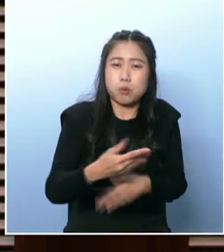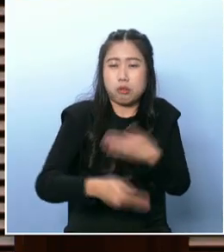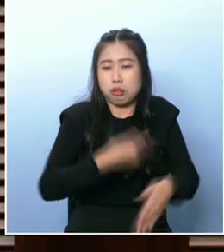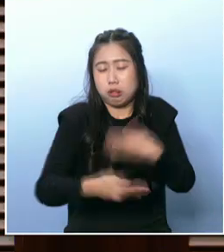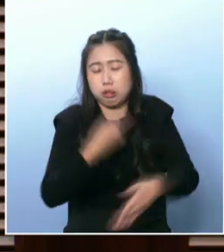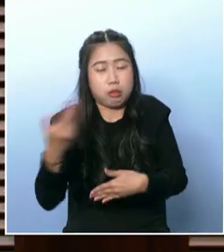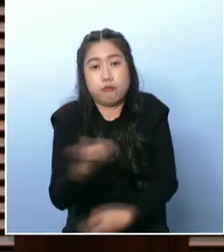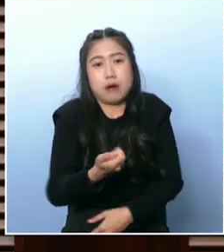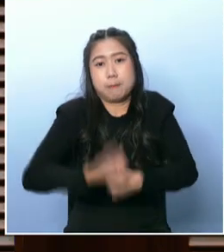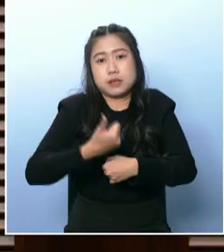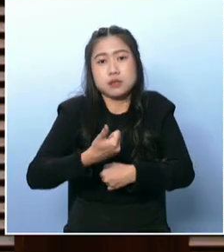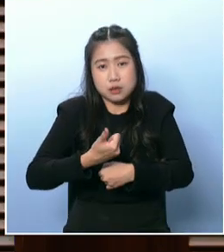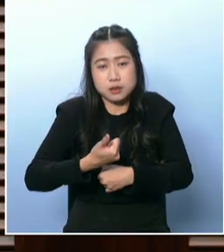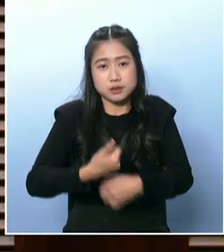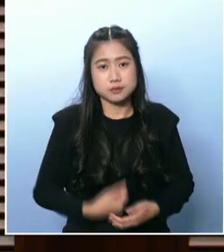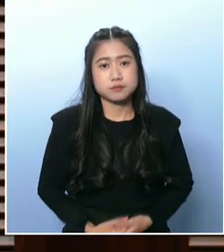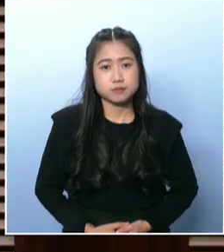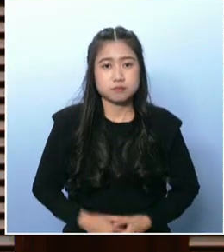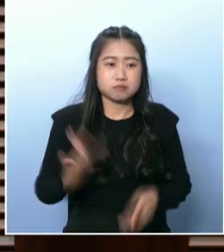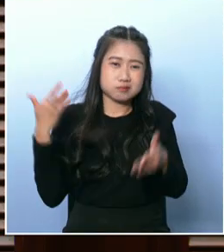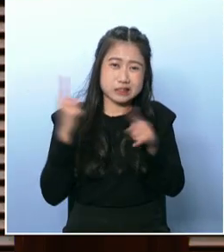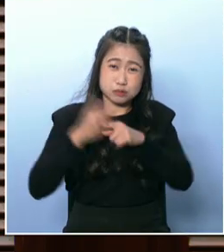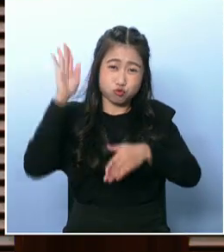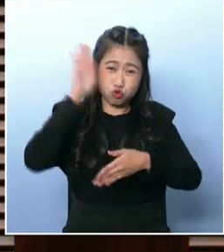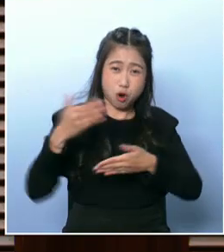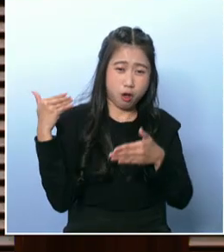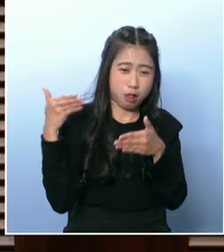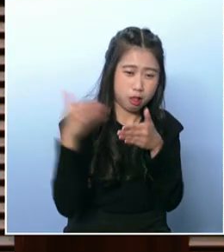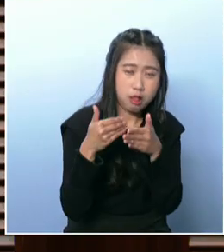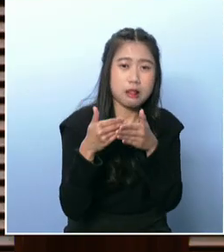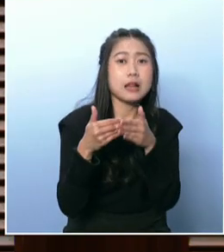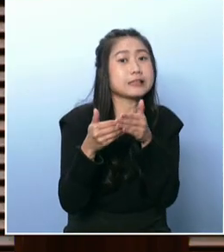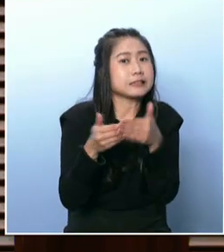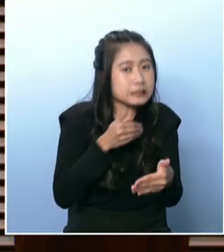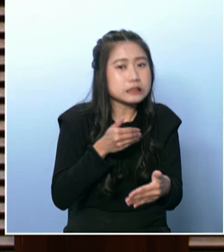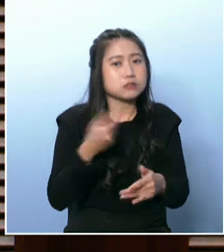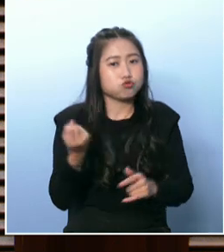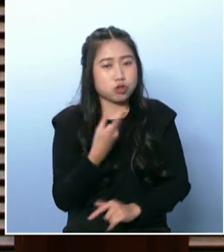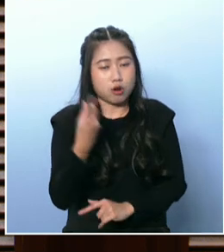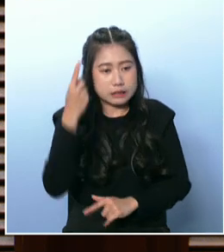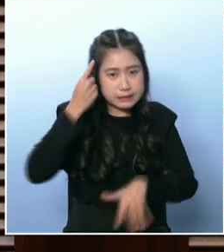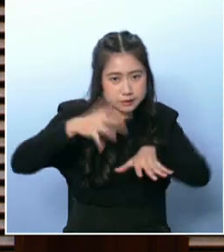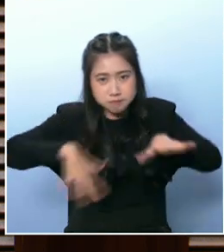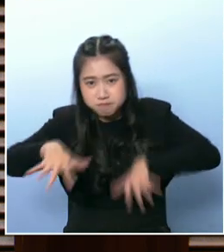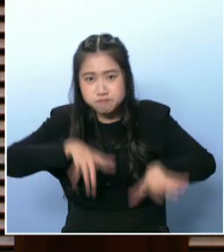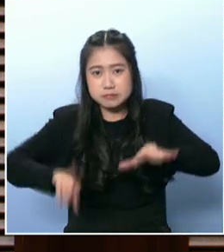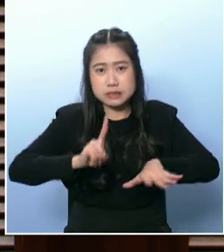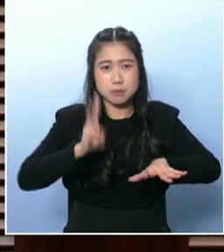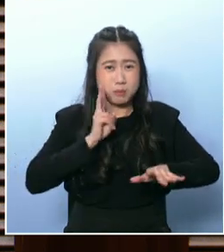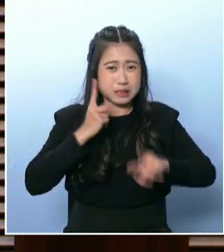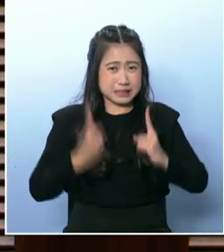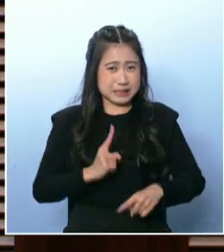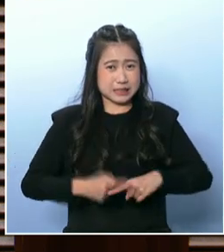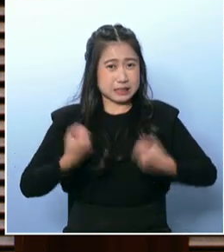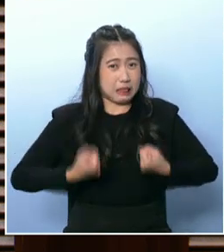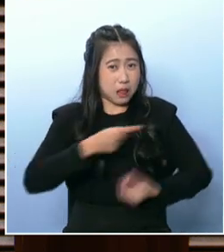because another 1.5 years will pass very quickly. So I do not want to see that by the end of the